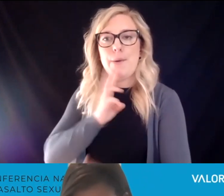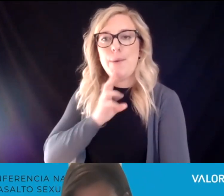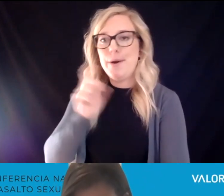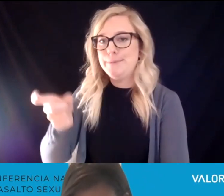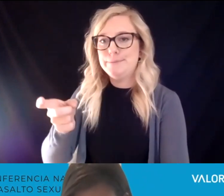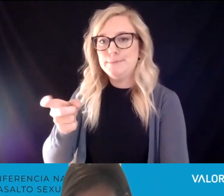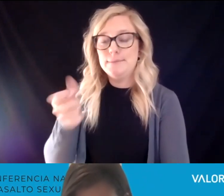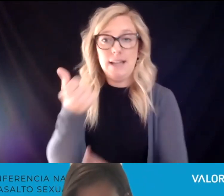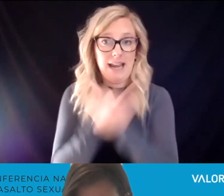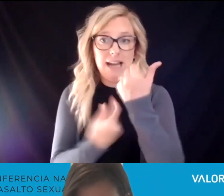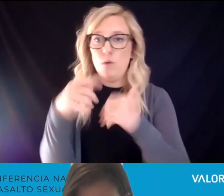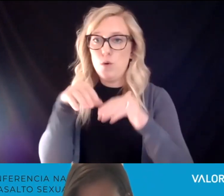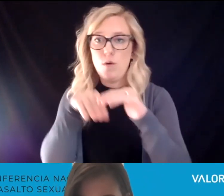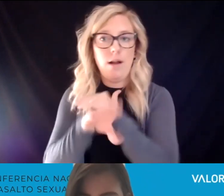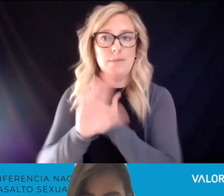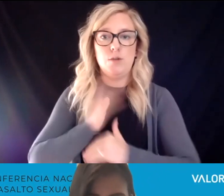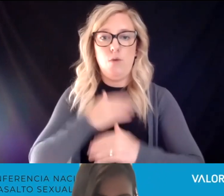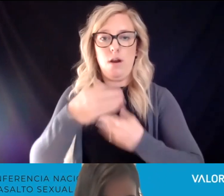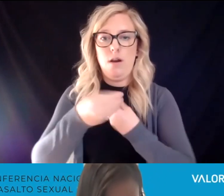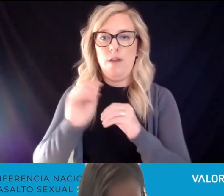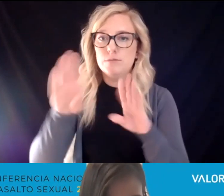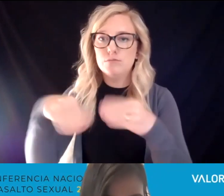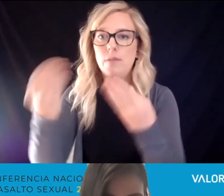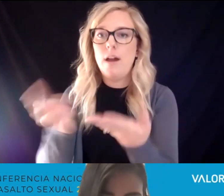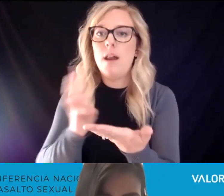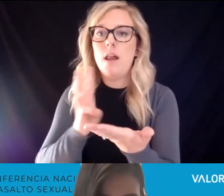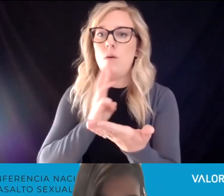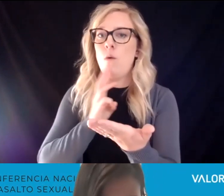in through the door. And we treat them always with tremendous respect.